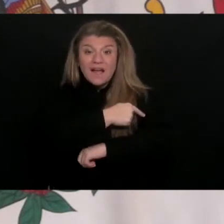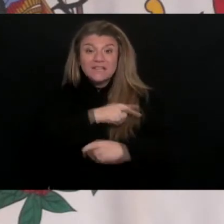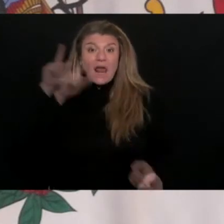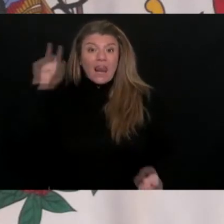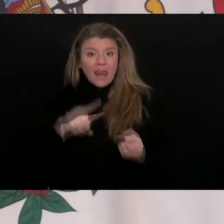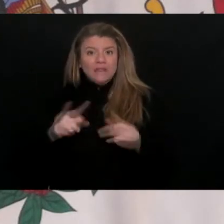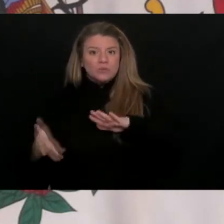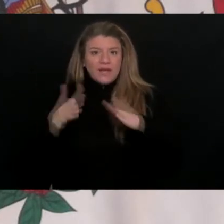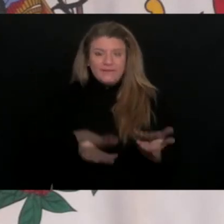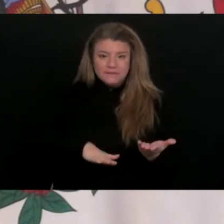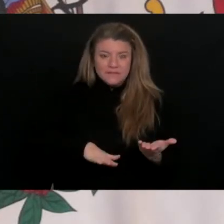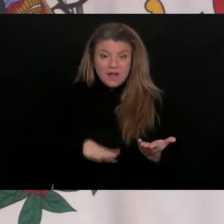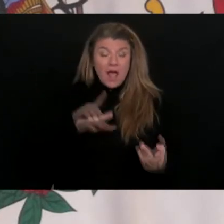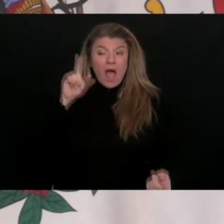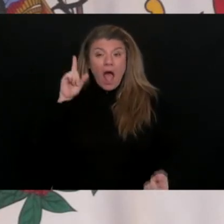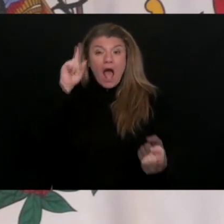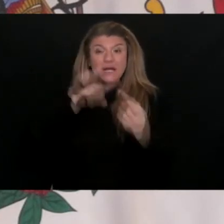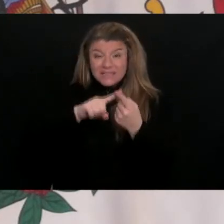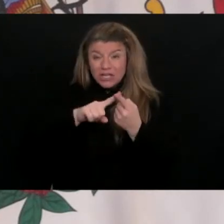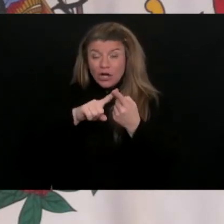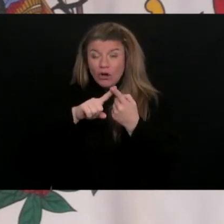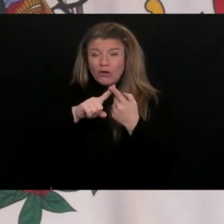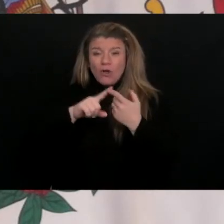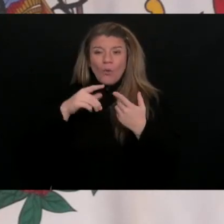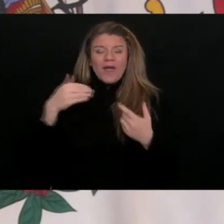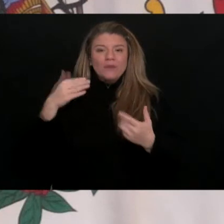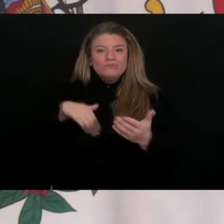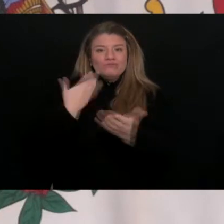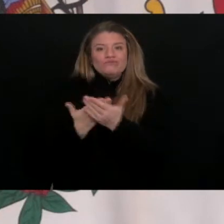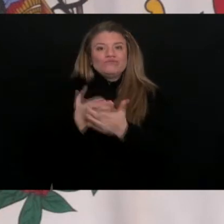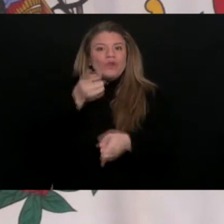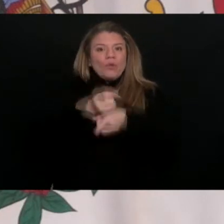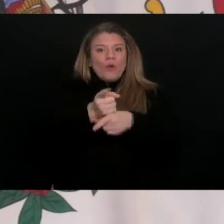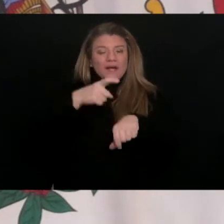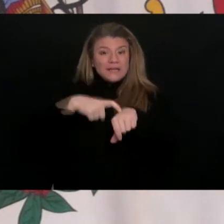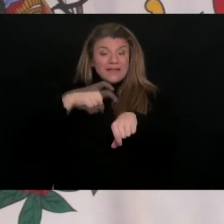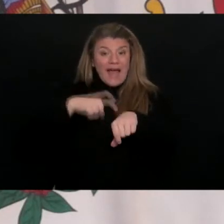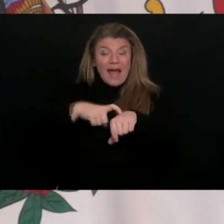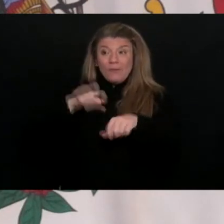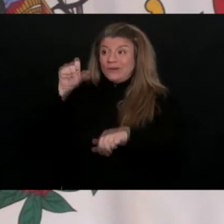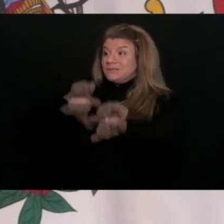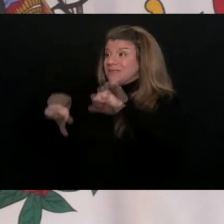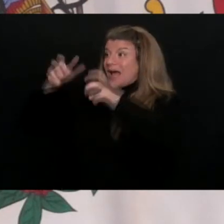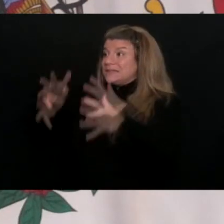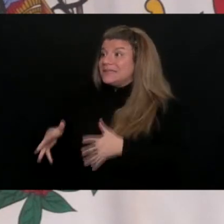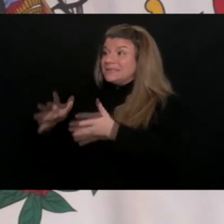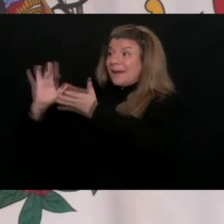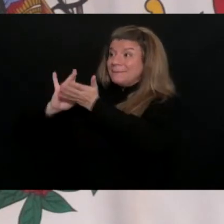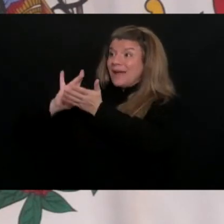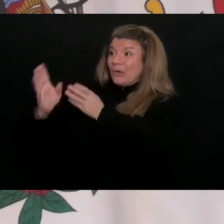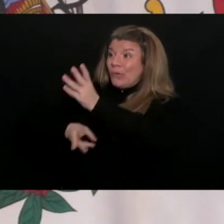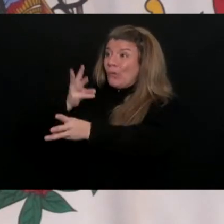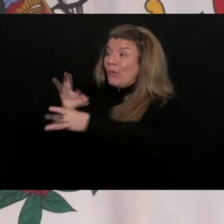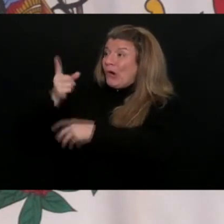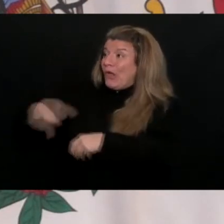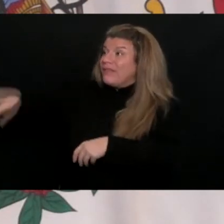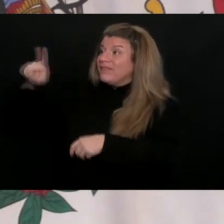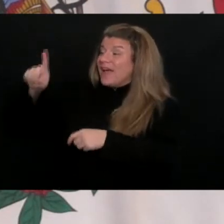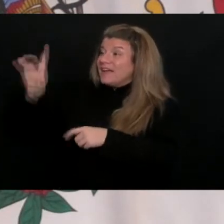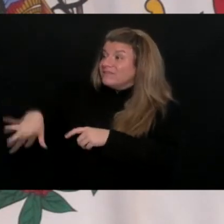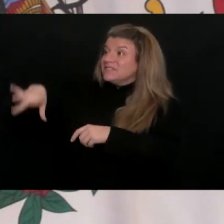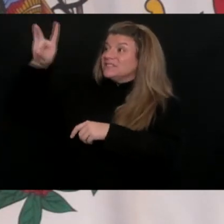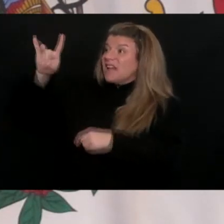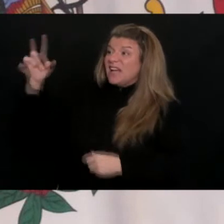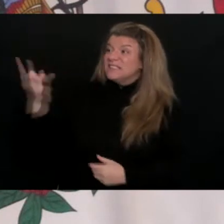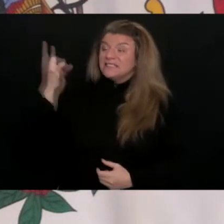die, until absolutely there's a point in time when the great scientists or medical minds of the world come through with something